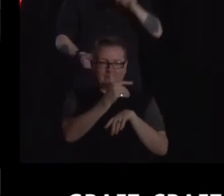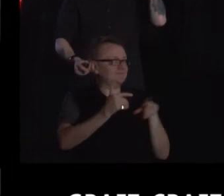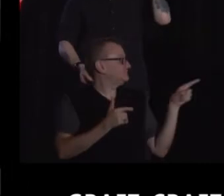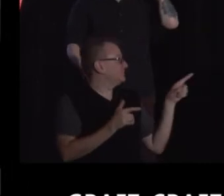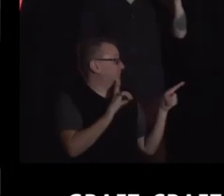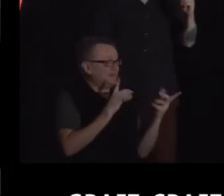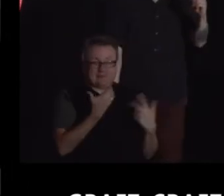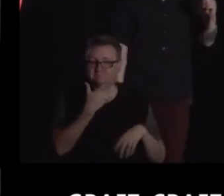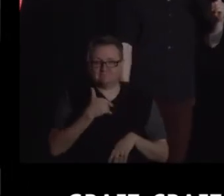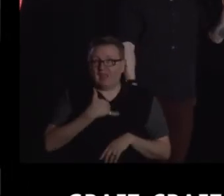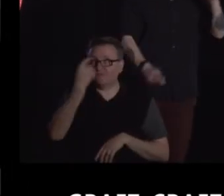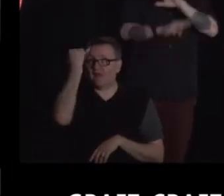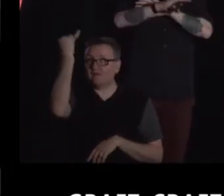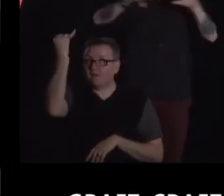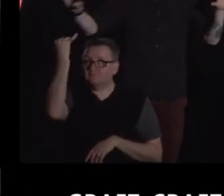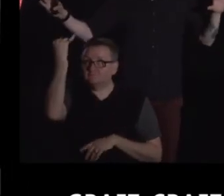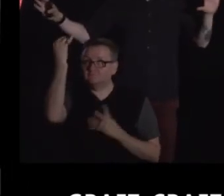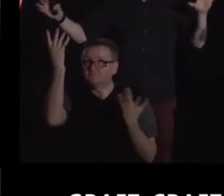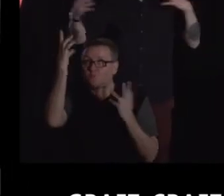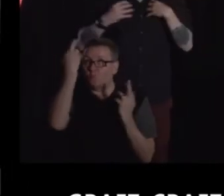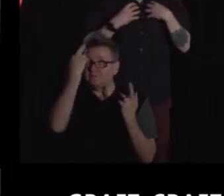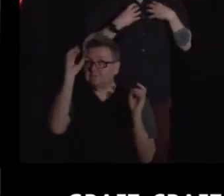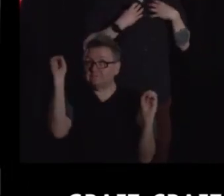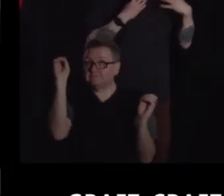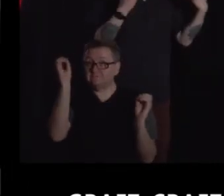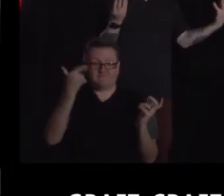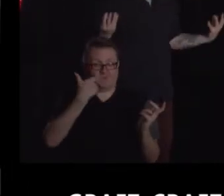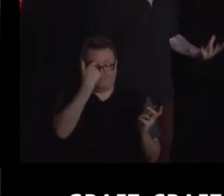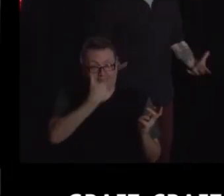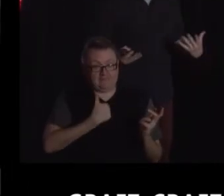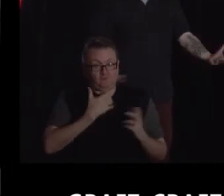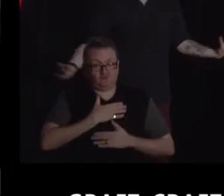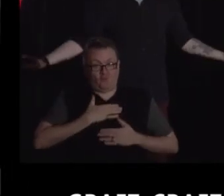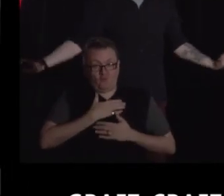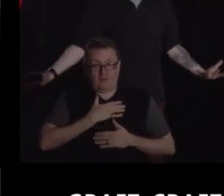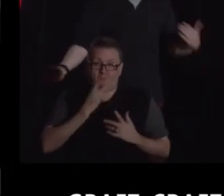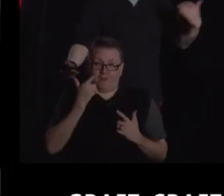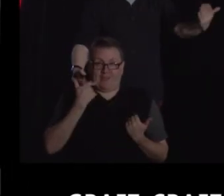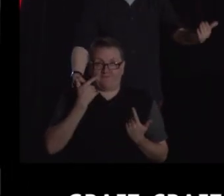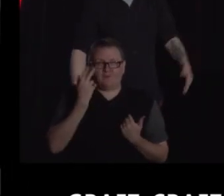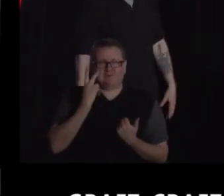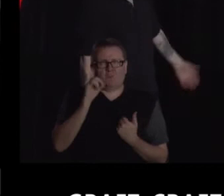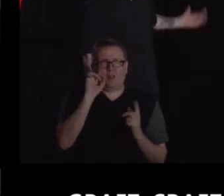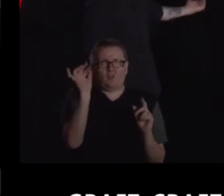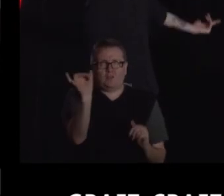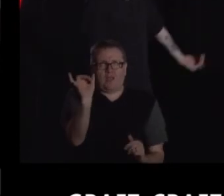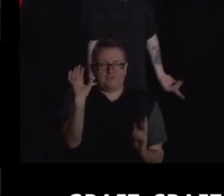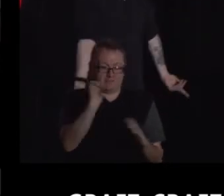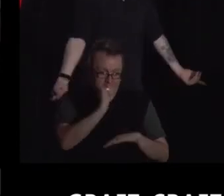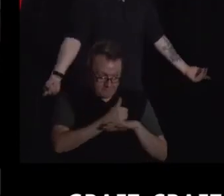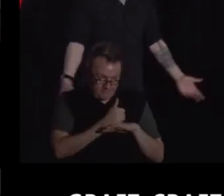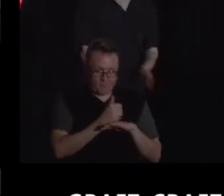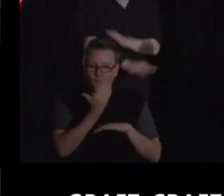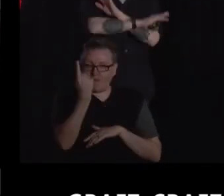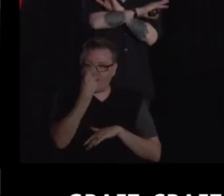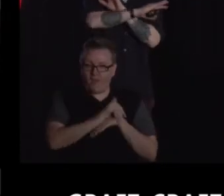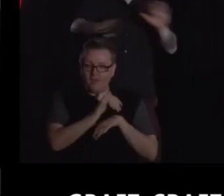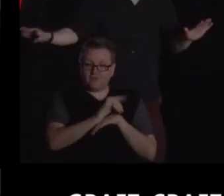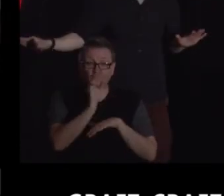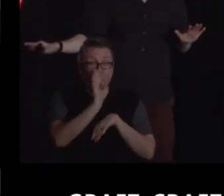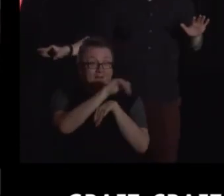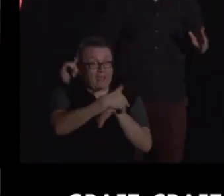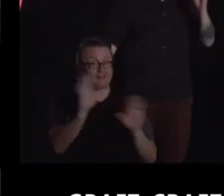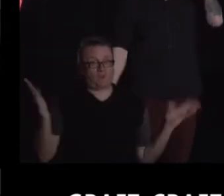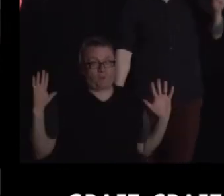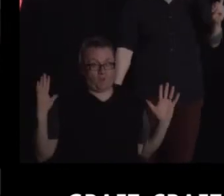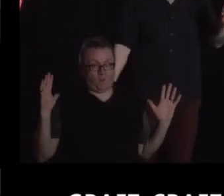literally just go, right, I have this silly idea, it's for no other reason to make myself laugh, or just because I want to see it, I want to see it exist. Just spend an evening, don't give yourself